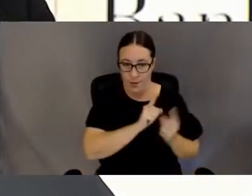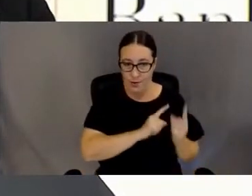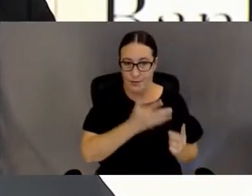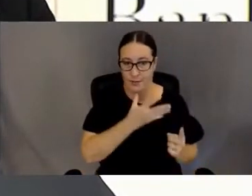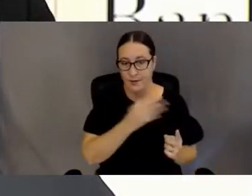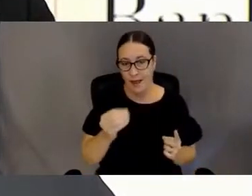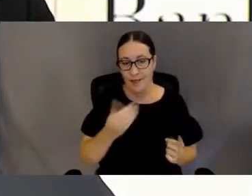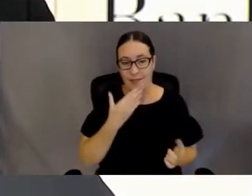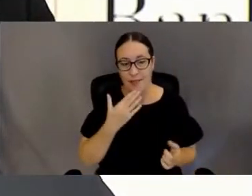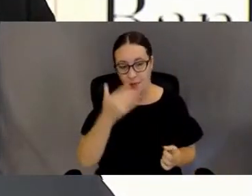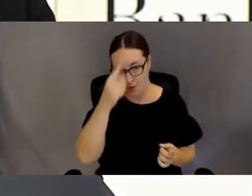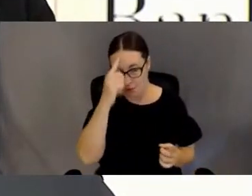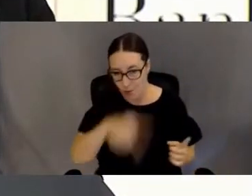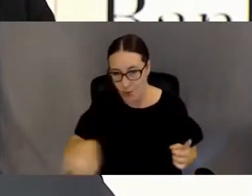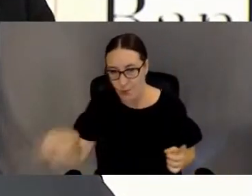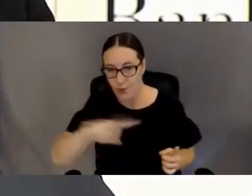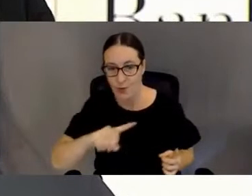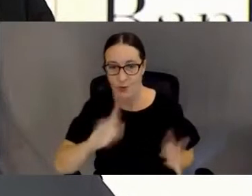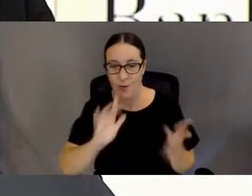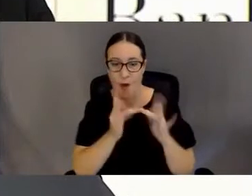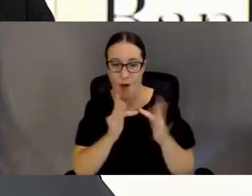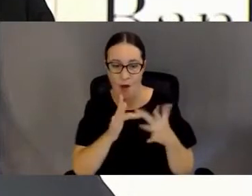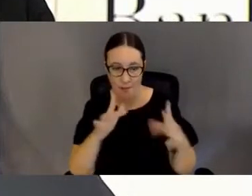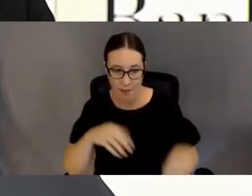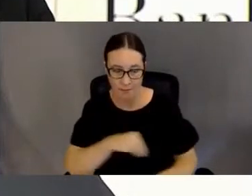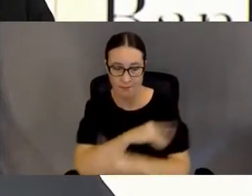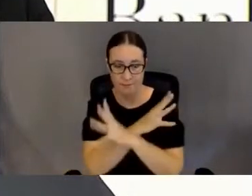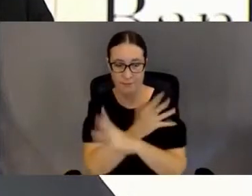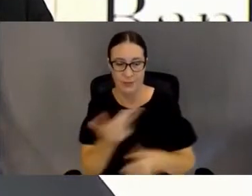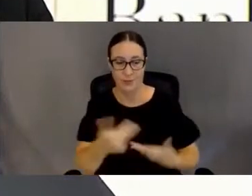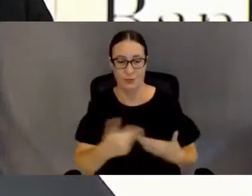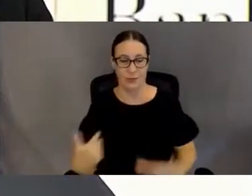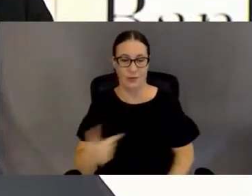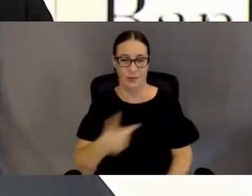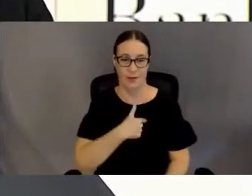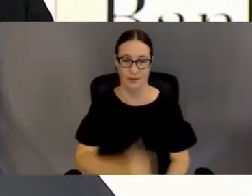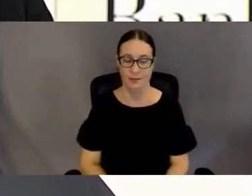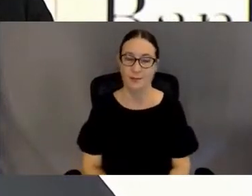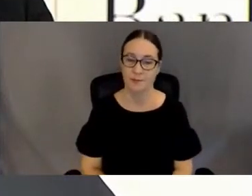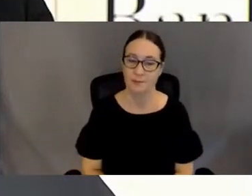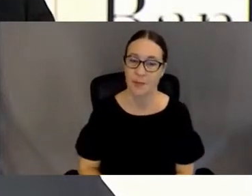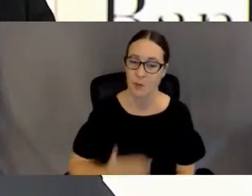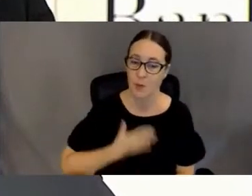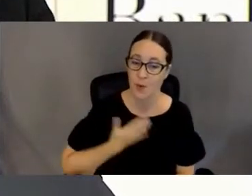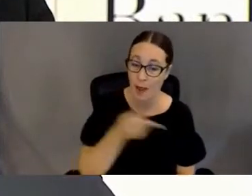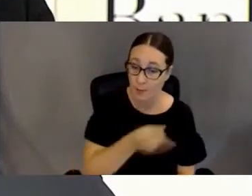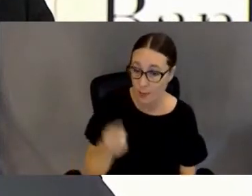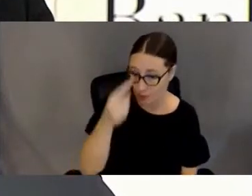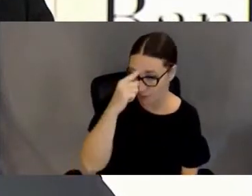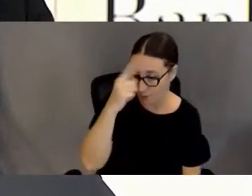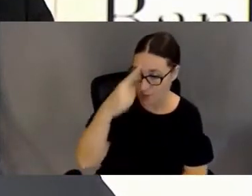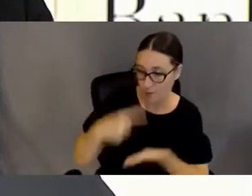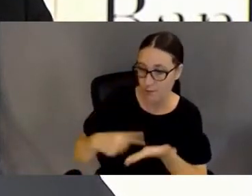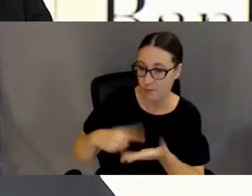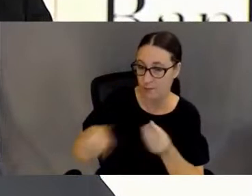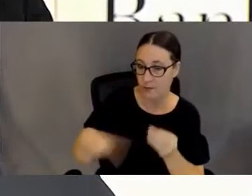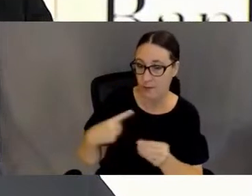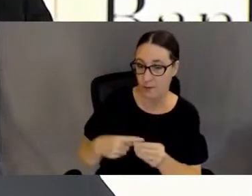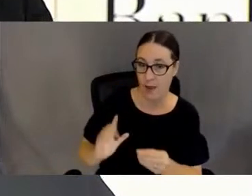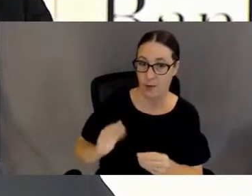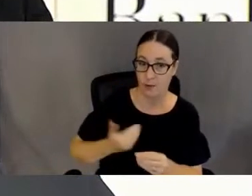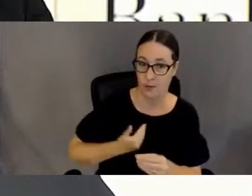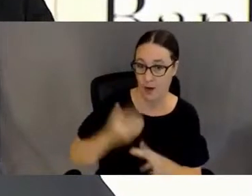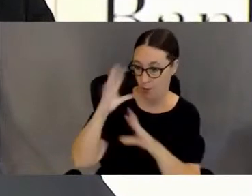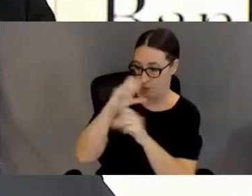are joining us virtually. We're so glad you can join for conversations about one of our administration's